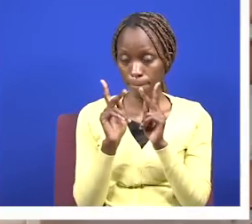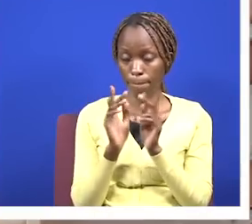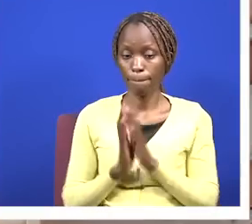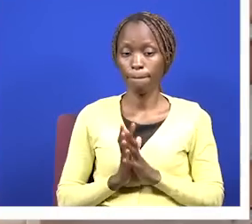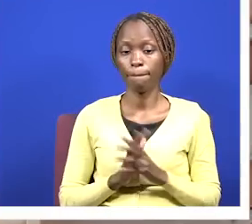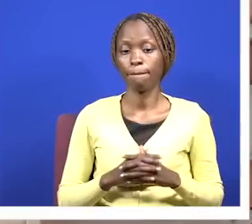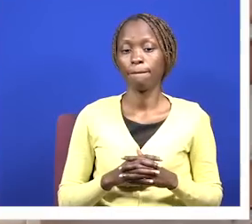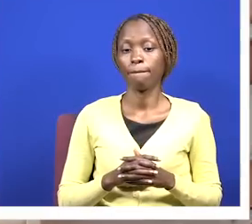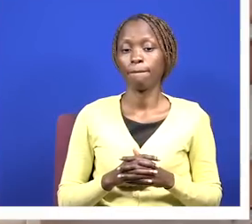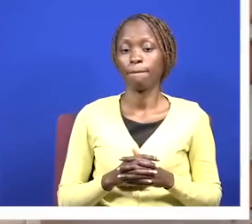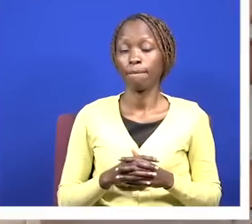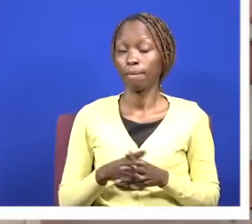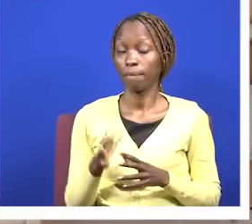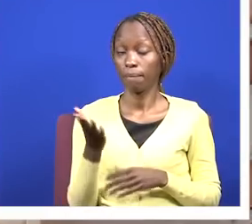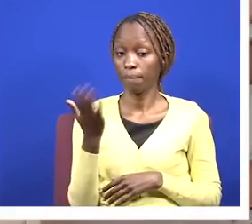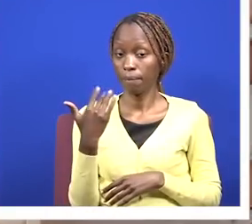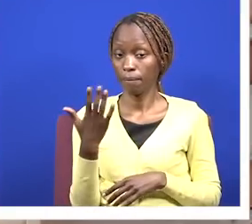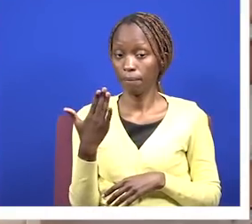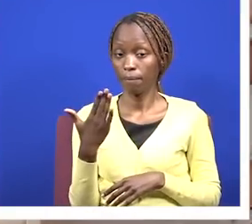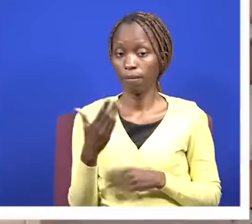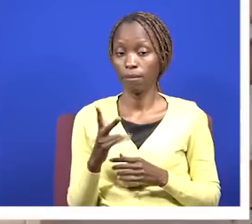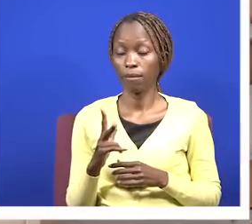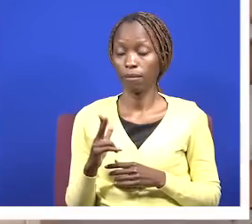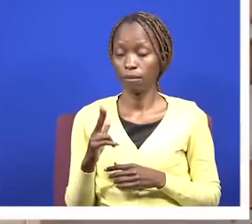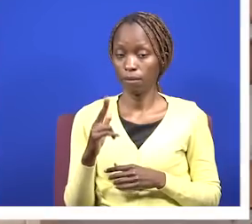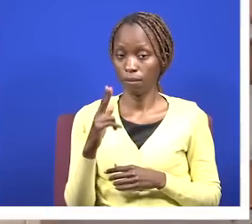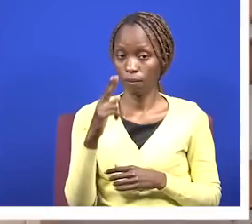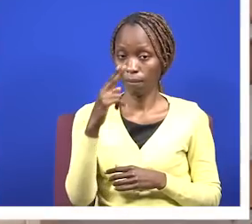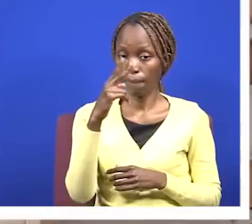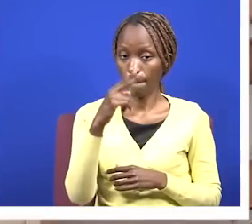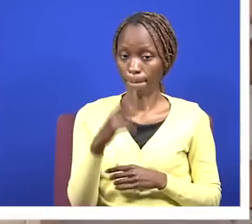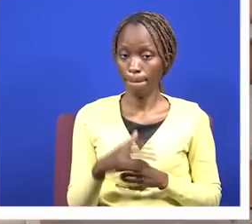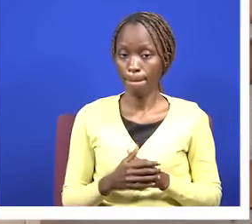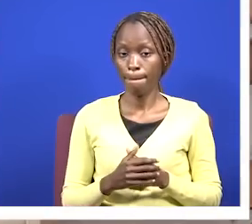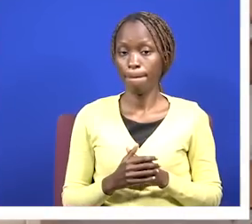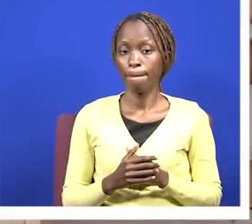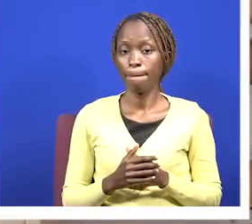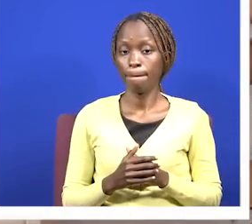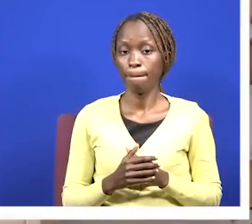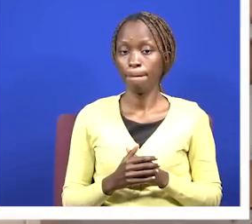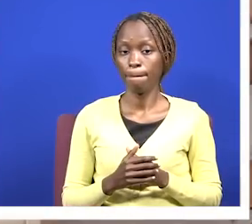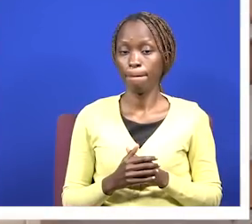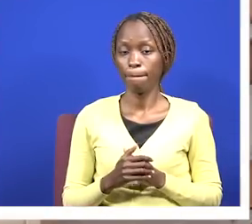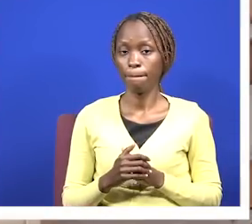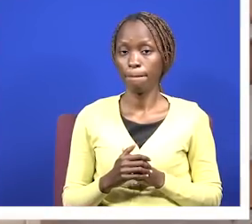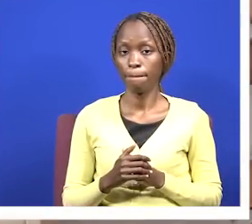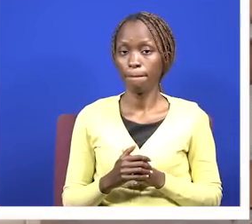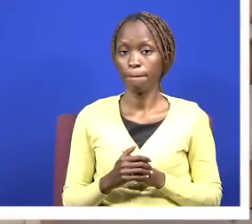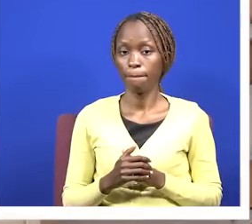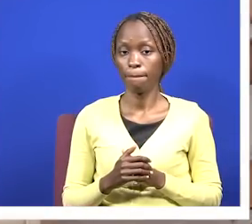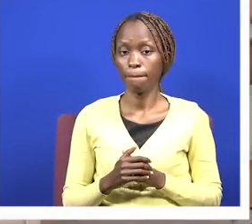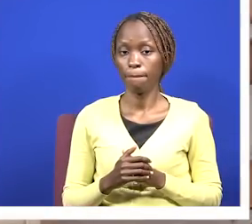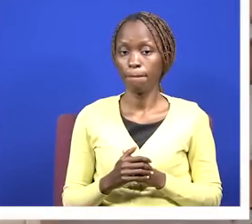colored pencils or crayons. Okay. Now on the paper, I want you